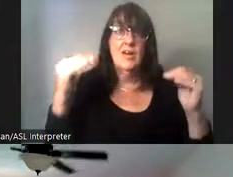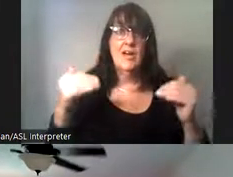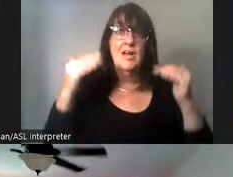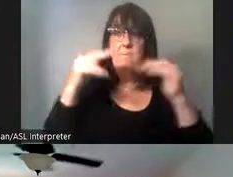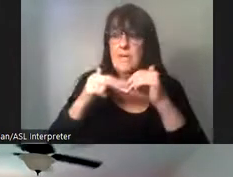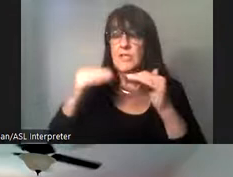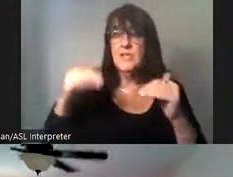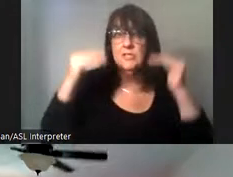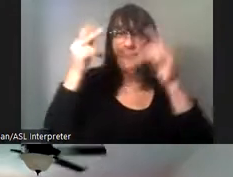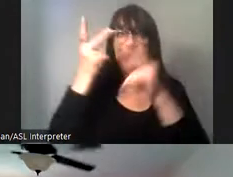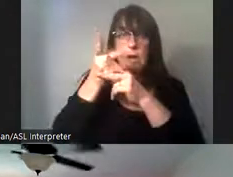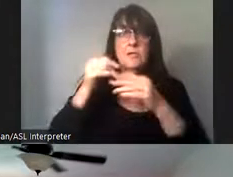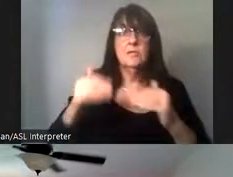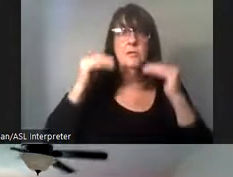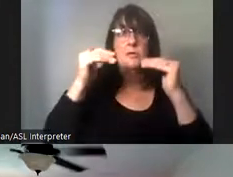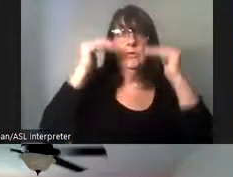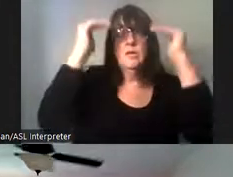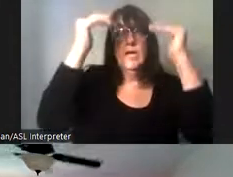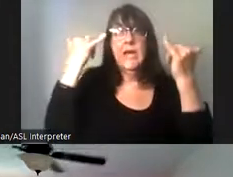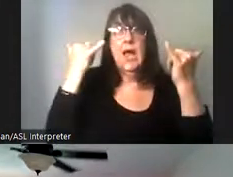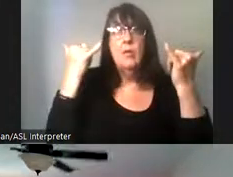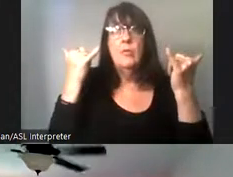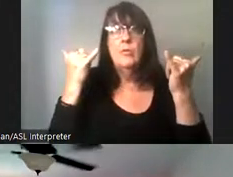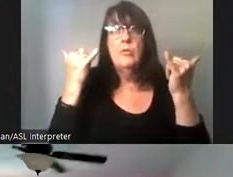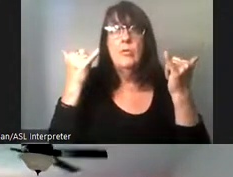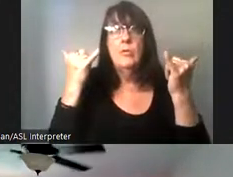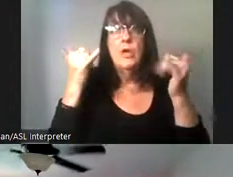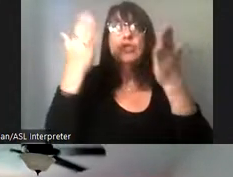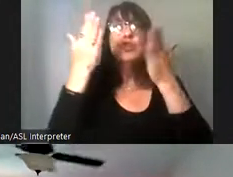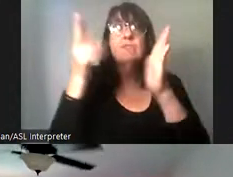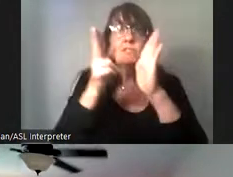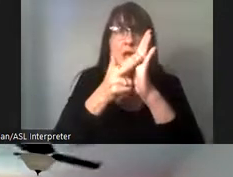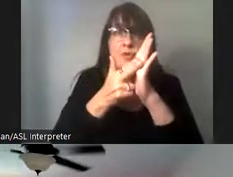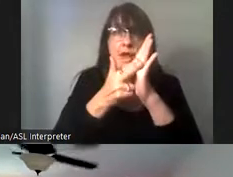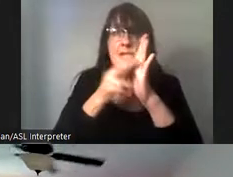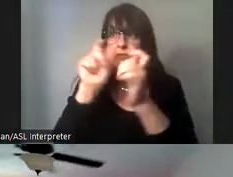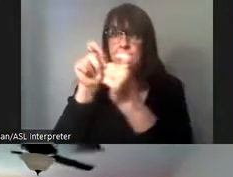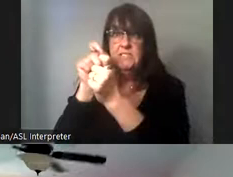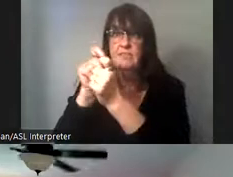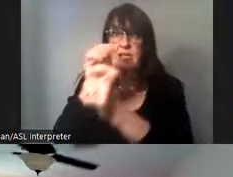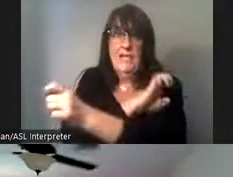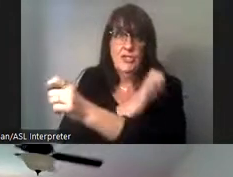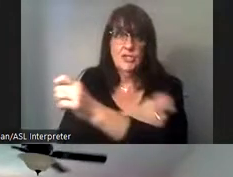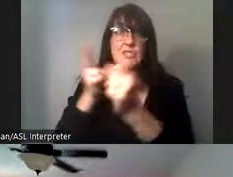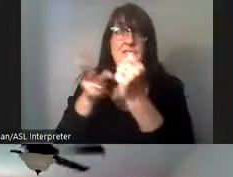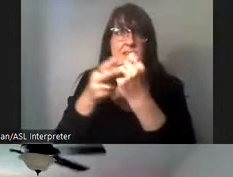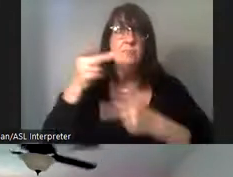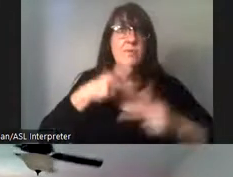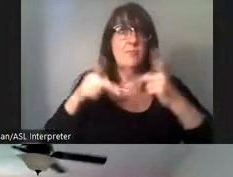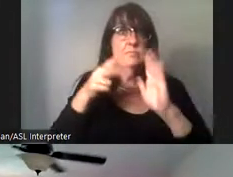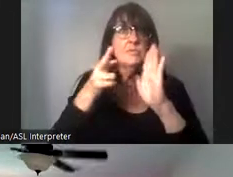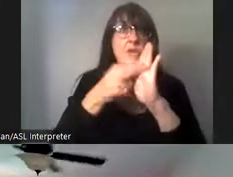we have products. We also have service contracts, specifically energy savings performance contracts